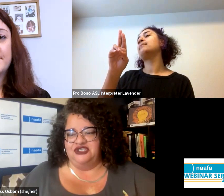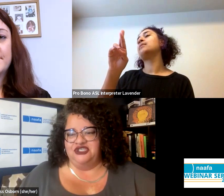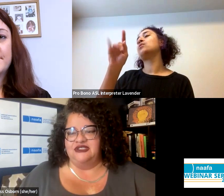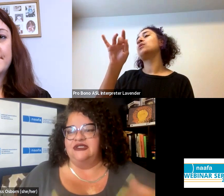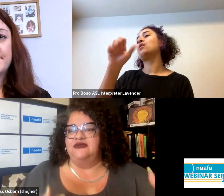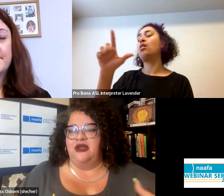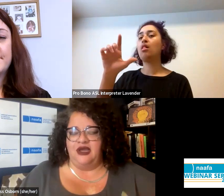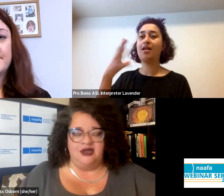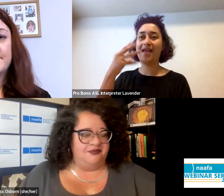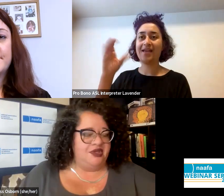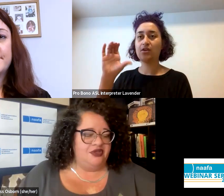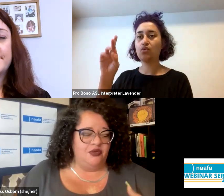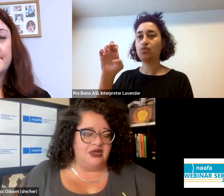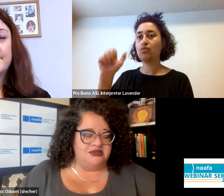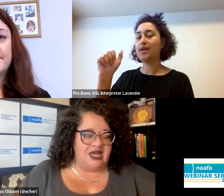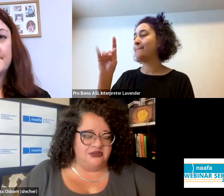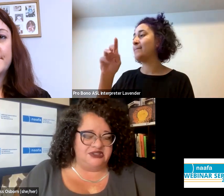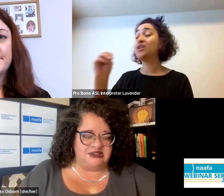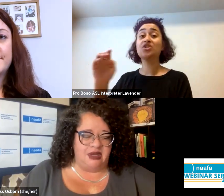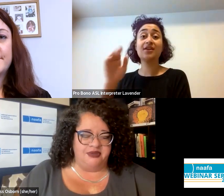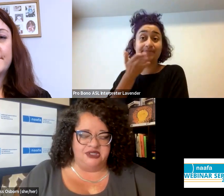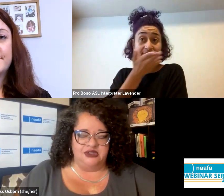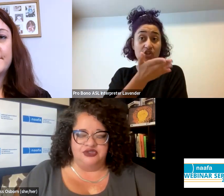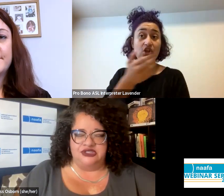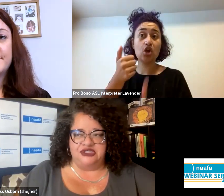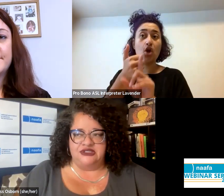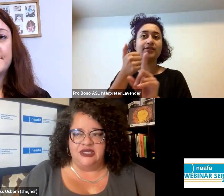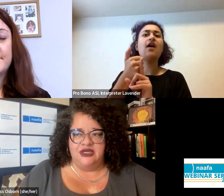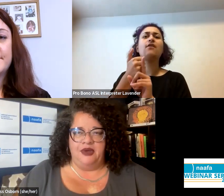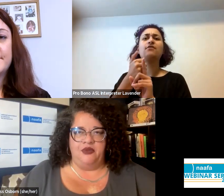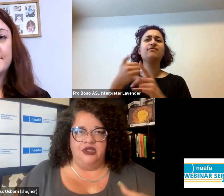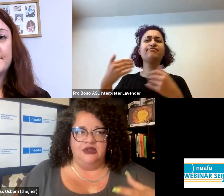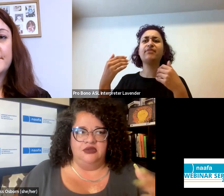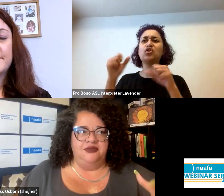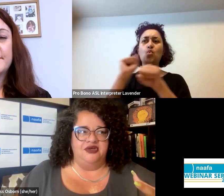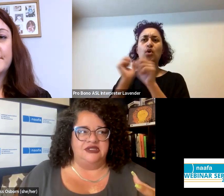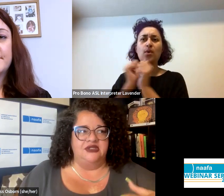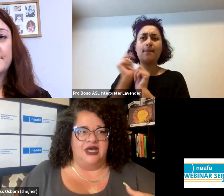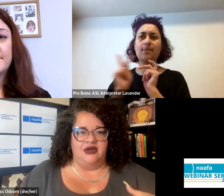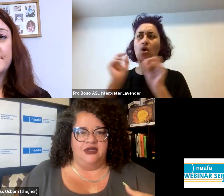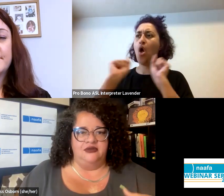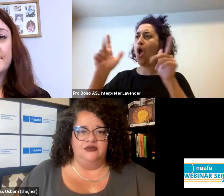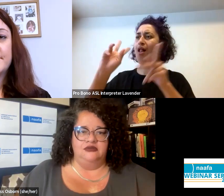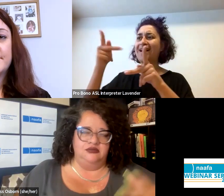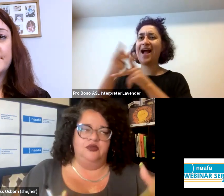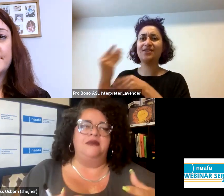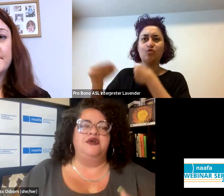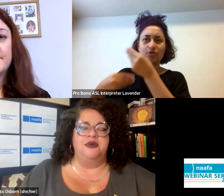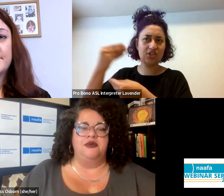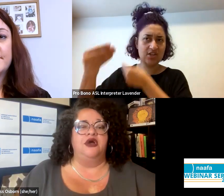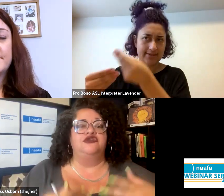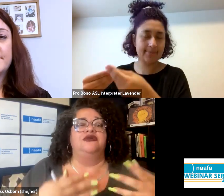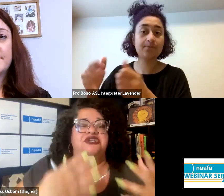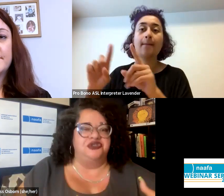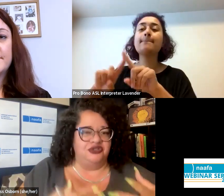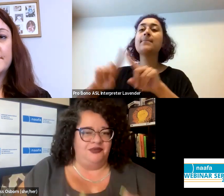different traditions, and you're welcome to ask questions about particular traditions, but we'll be focusing a lot on what most